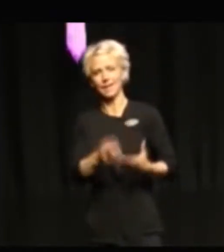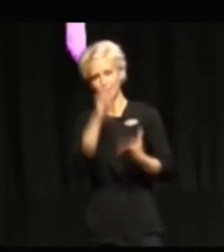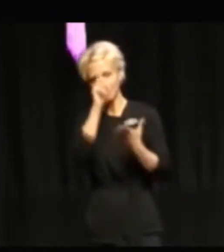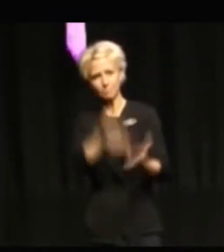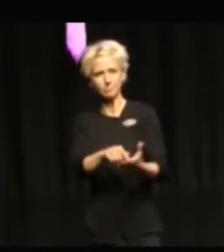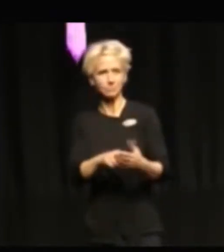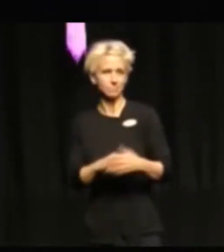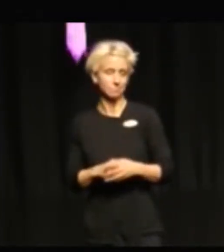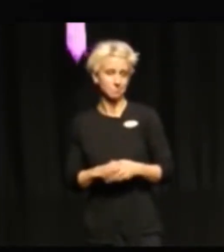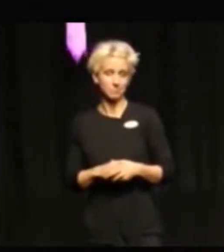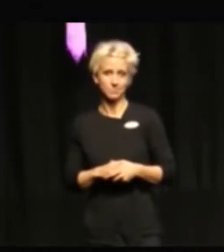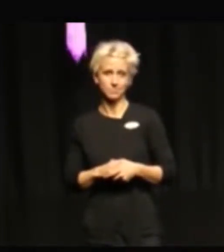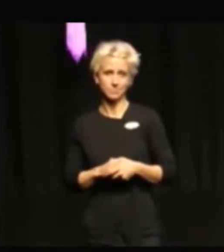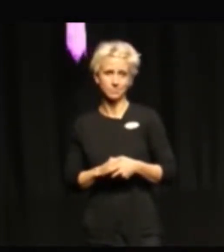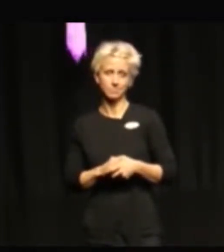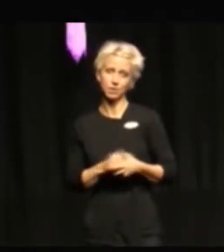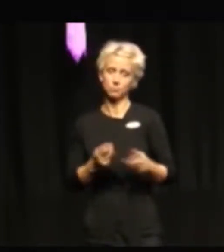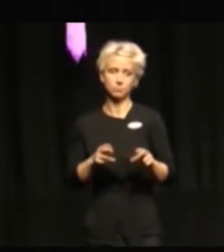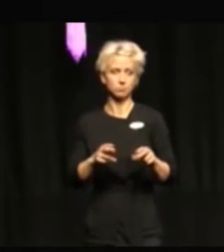a court decision.